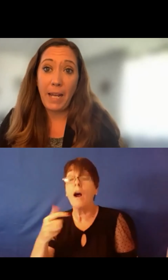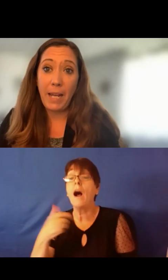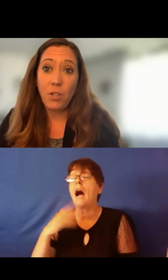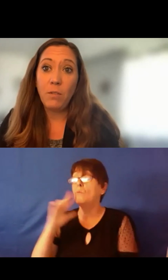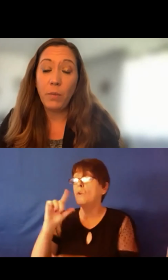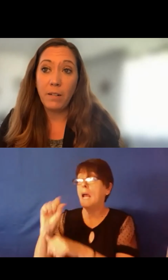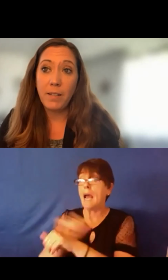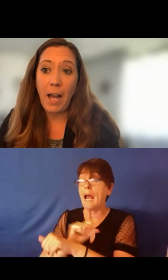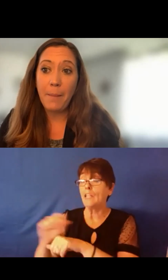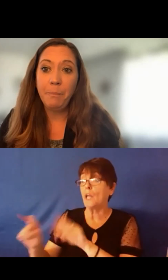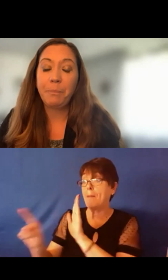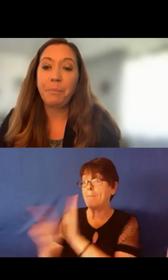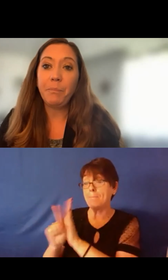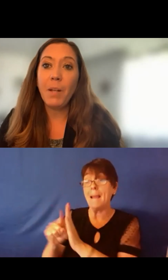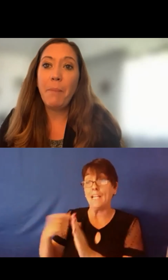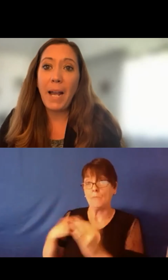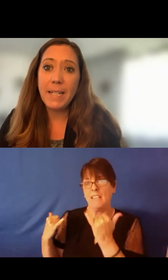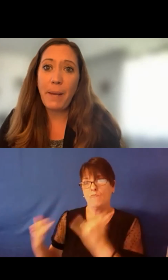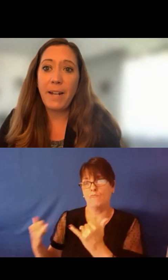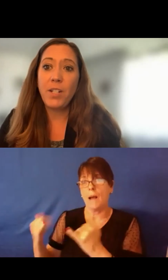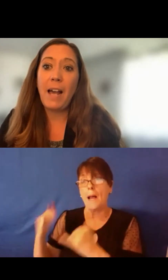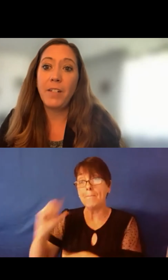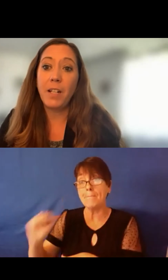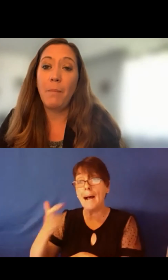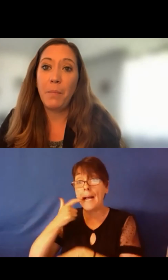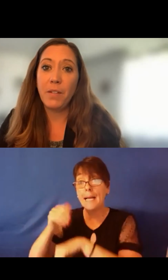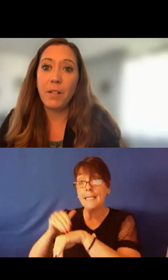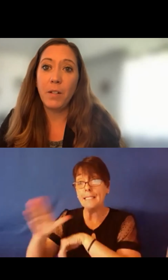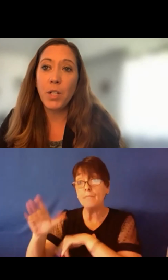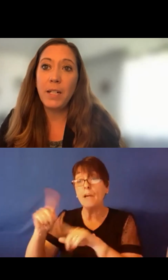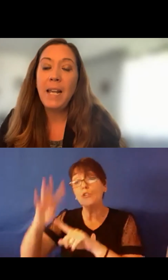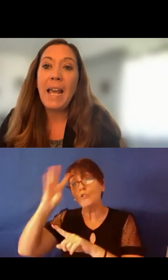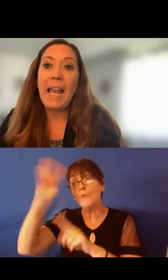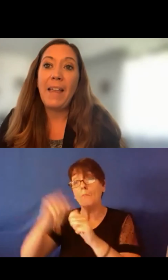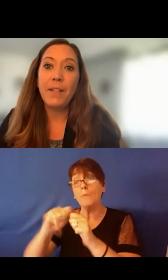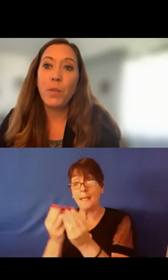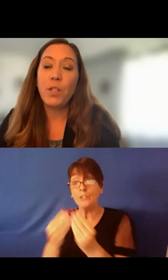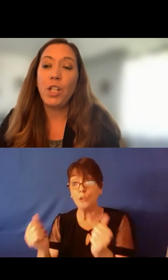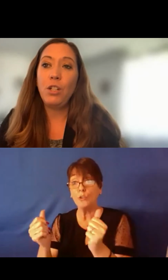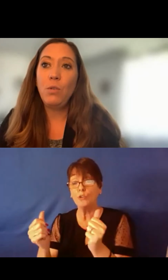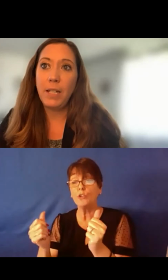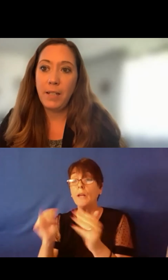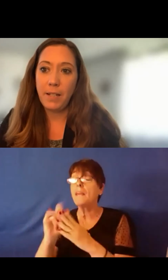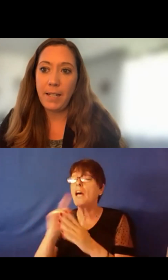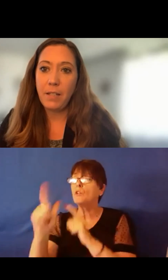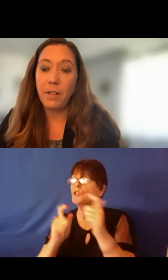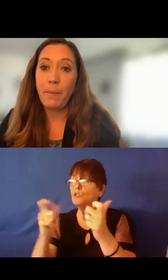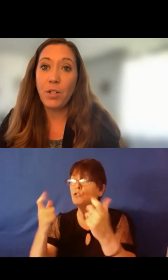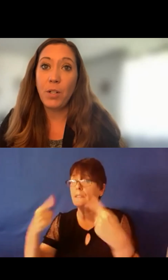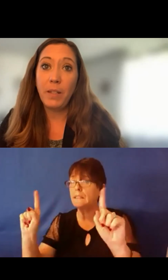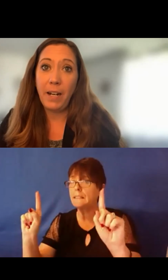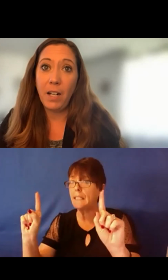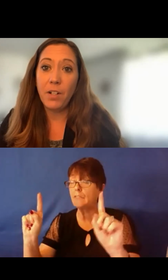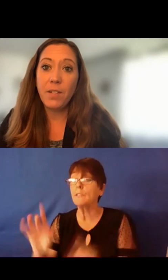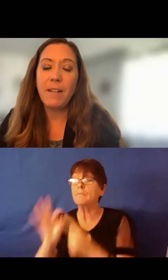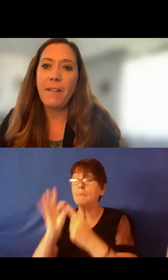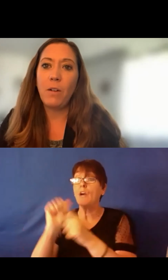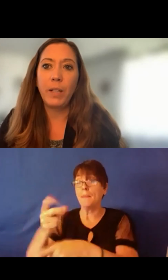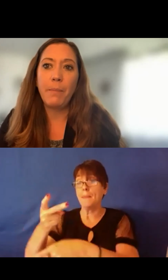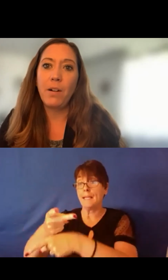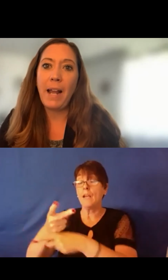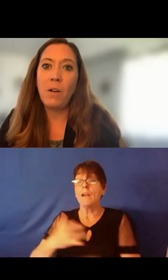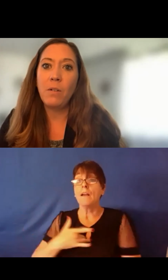get paged in real time by dispatch staff to come up with a solution. And this was hugely successful, especially with caregivers